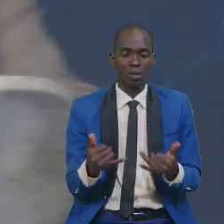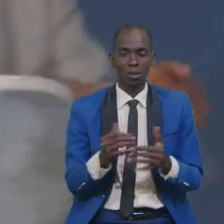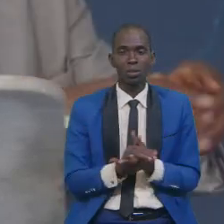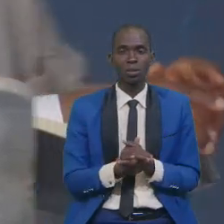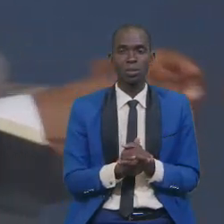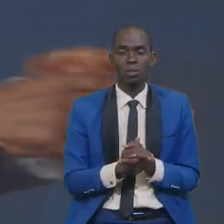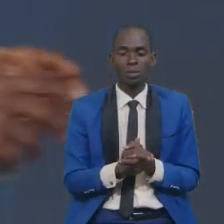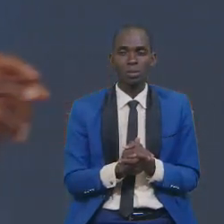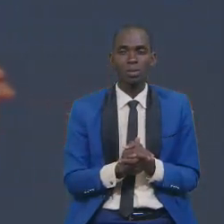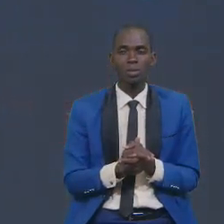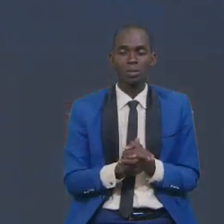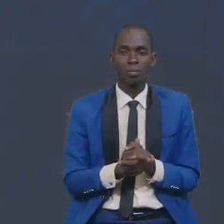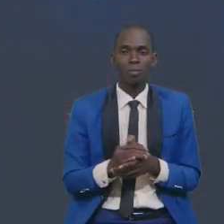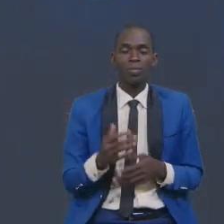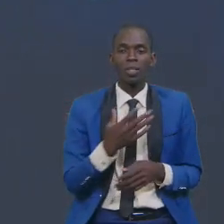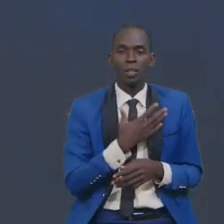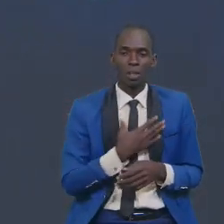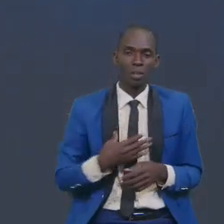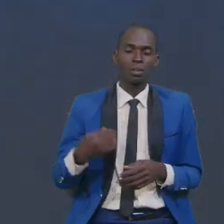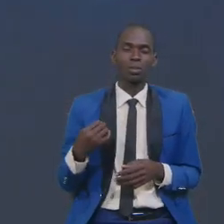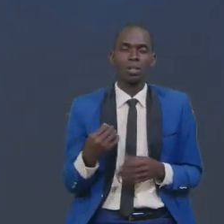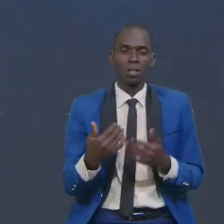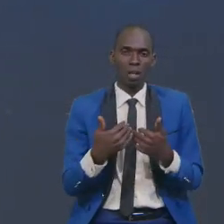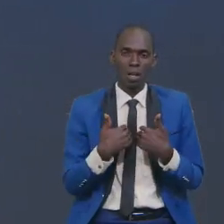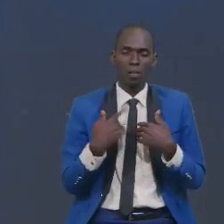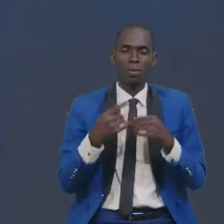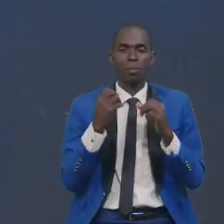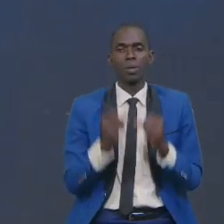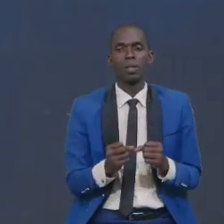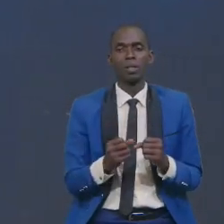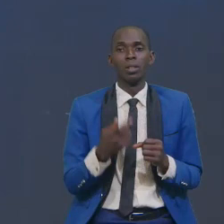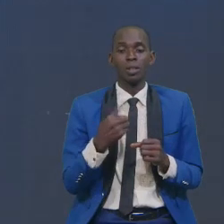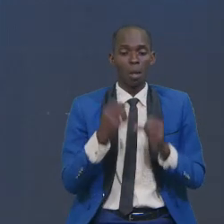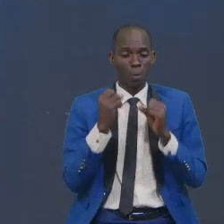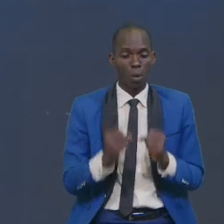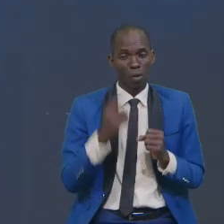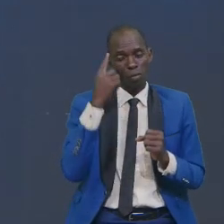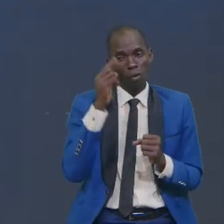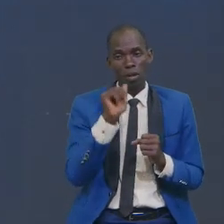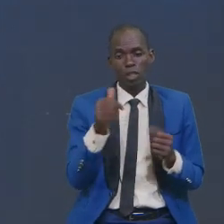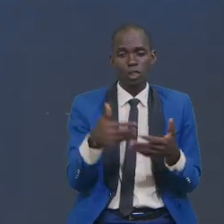and have the power the power for a new life